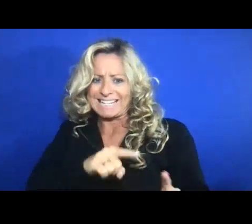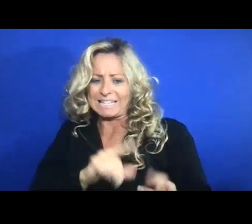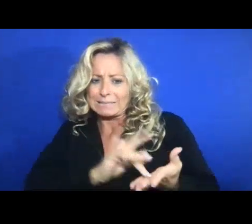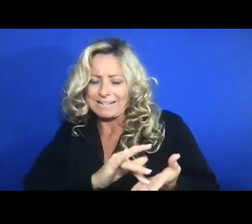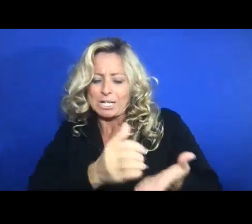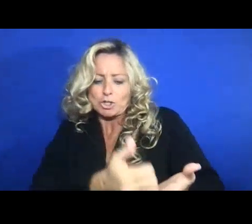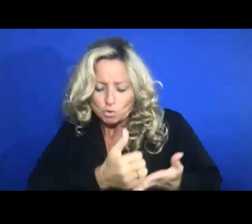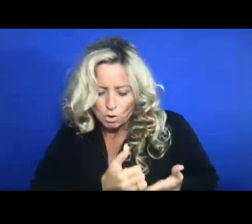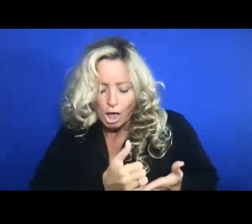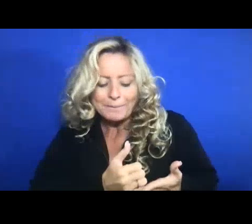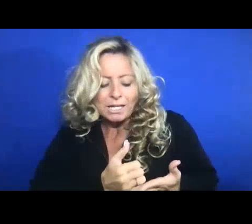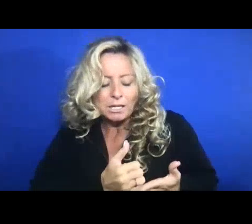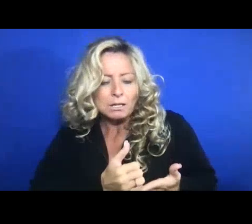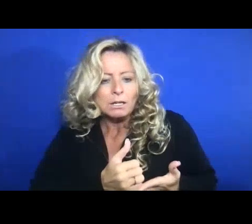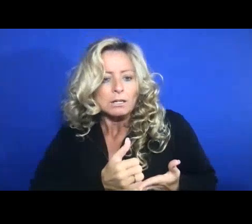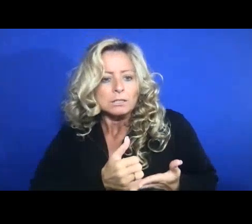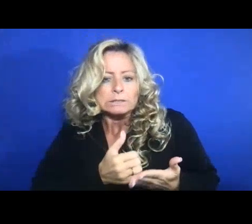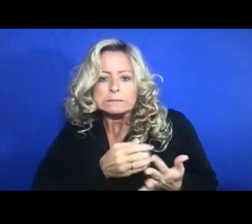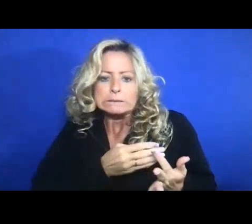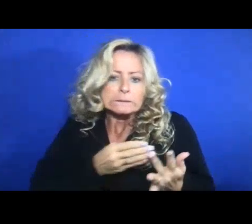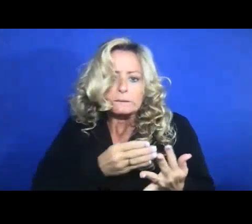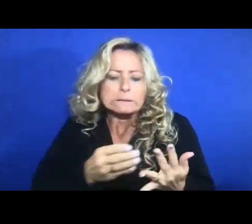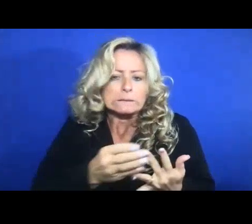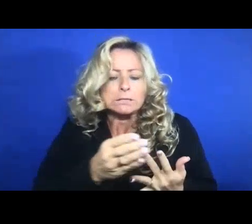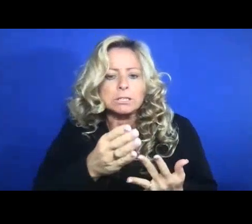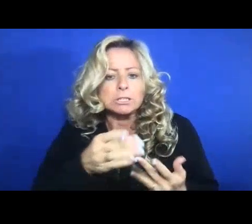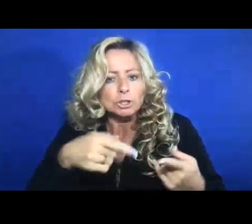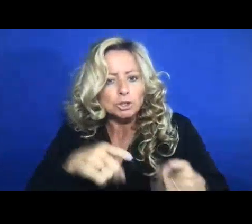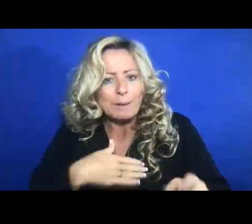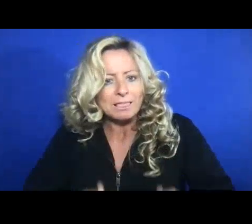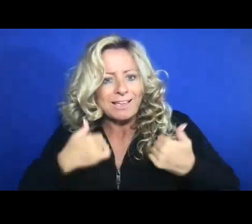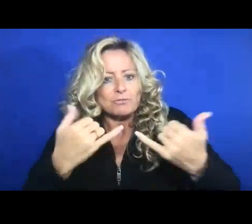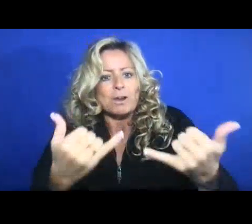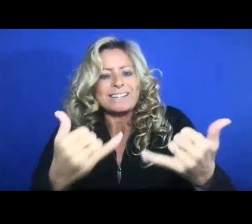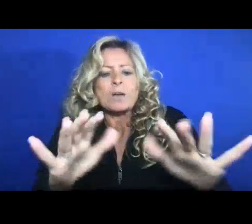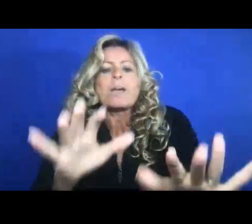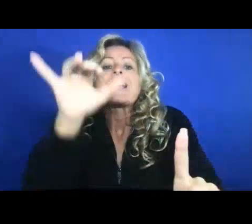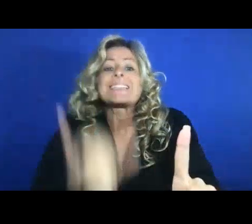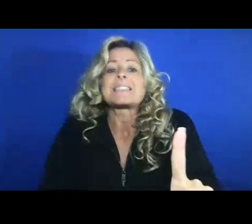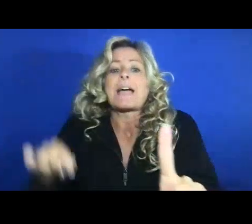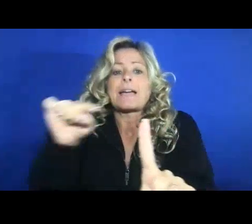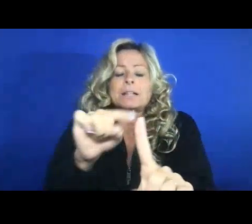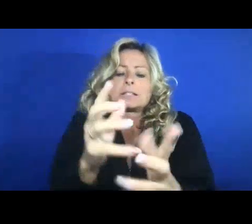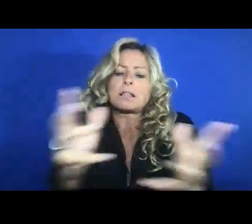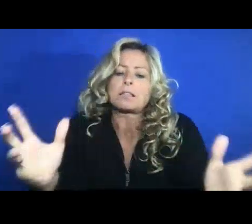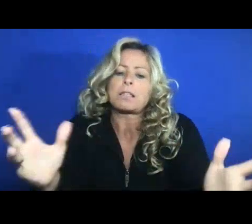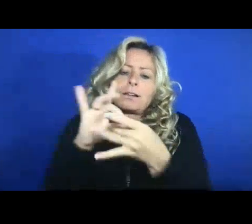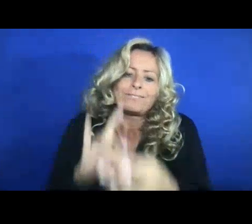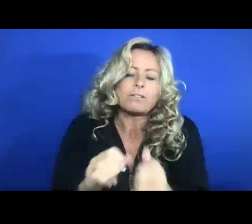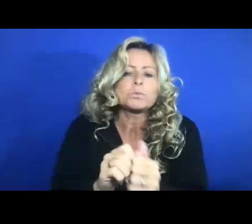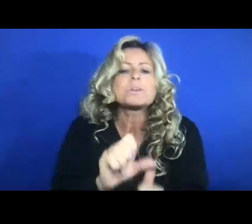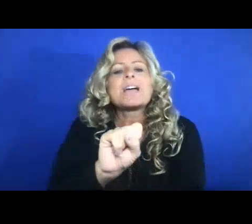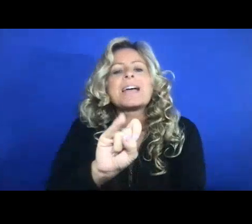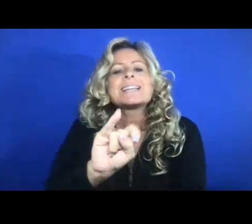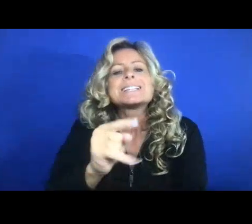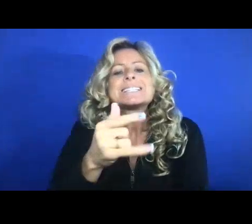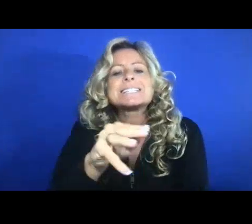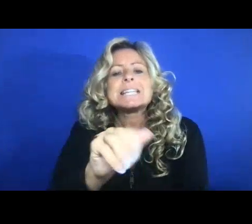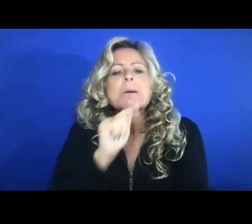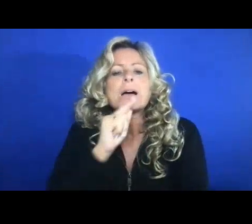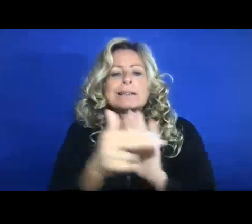medication to help me through this period in my life, right? And that comes a lot with stigma, right? Just like in society,